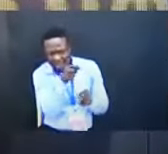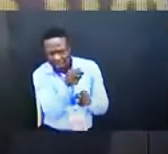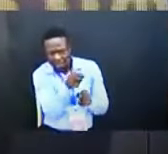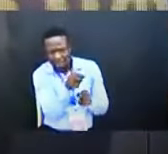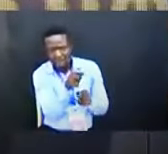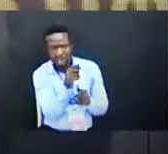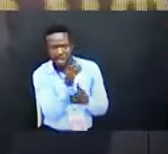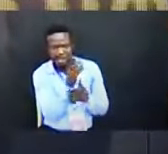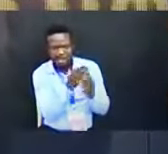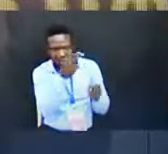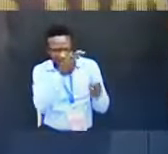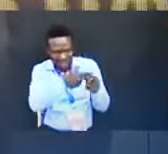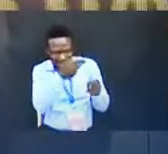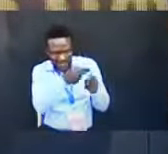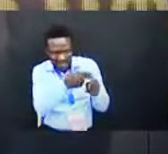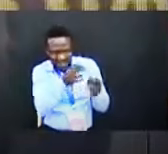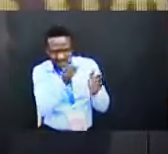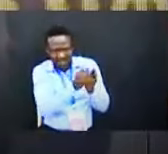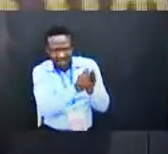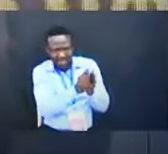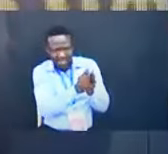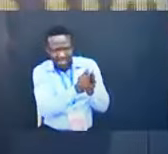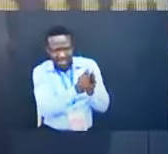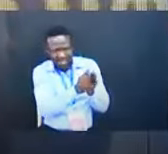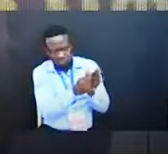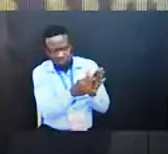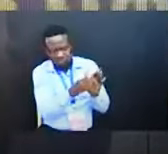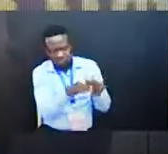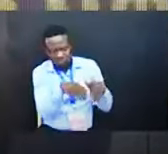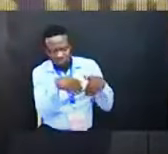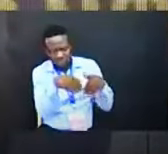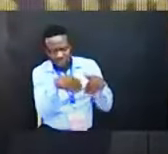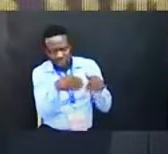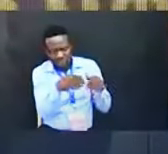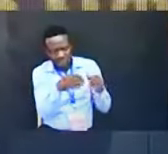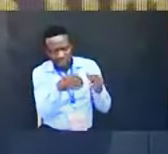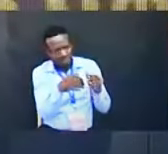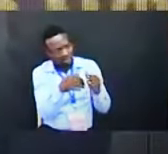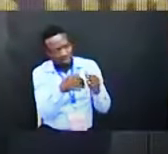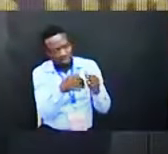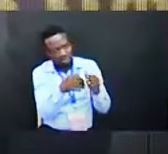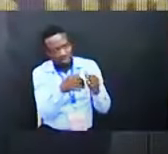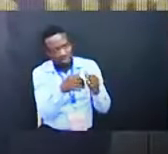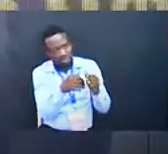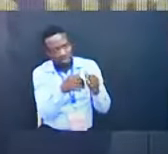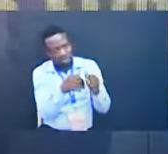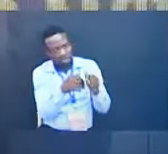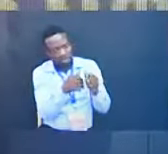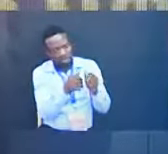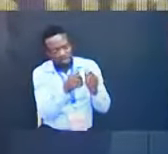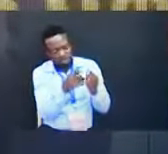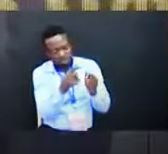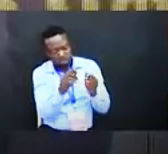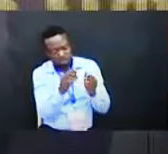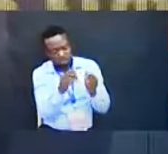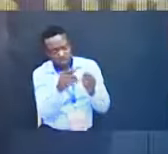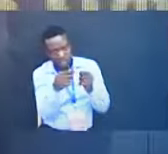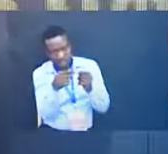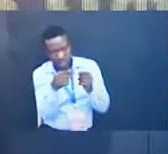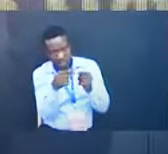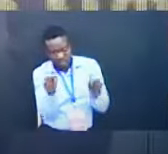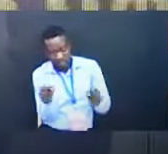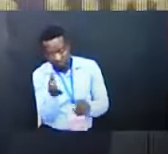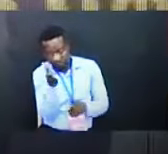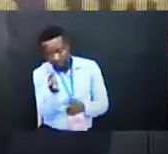assigned to the movement by its enemies because they were breakaways. The life of